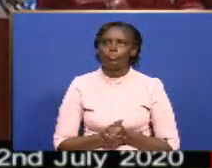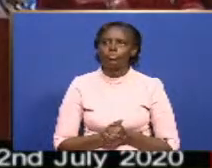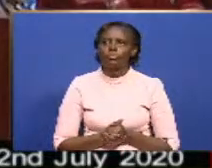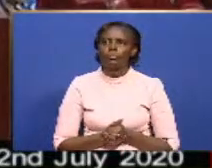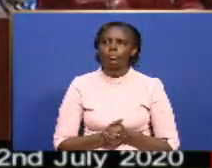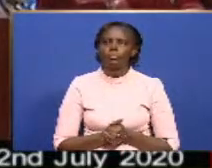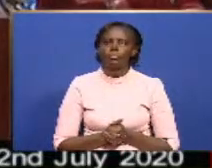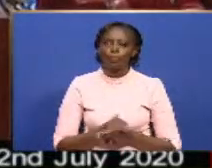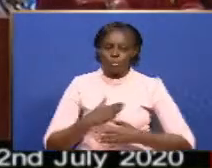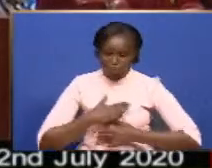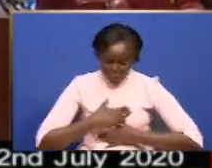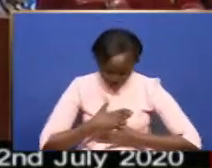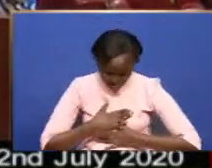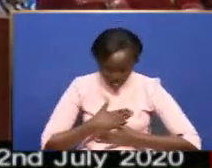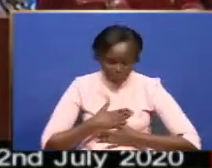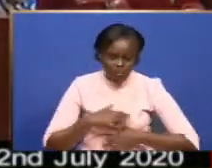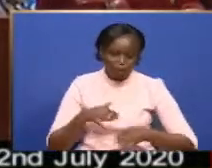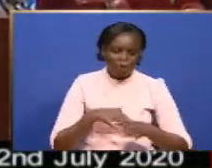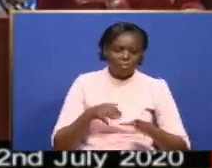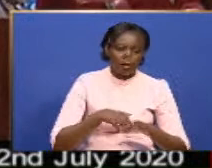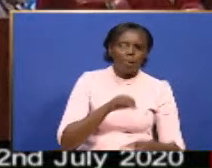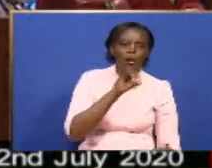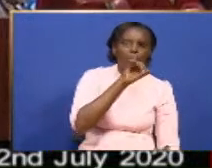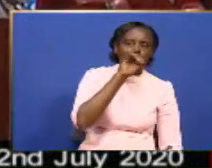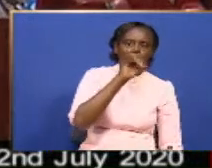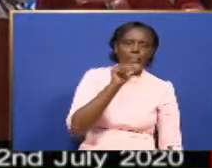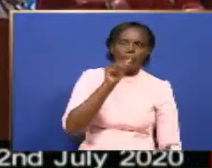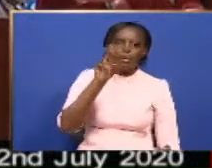Member for Ijara, Honorable Sophia.